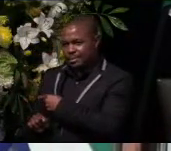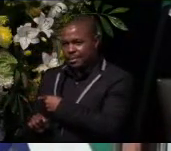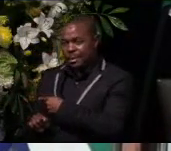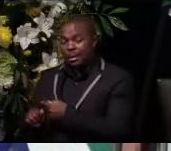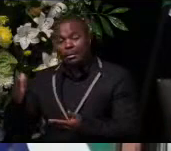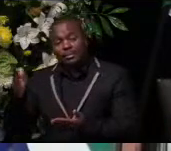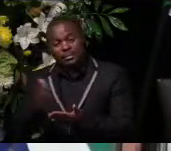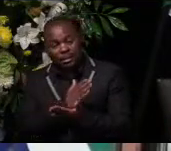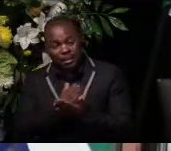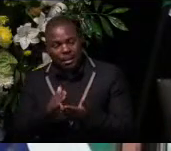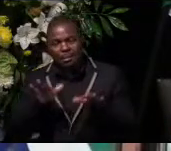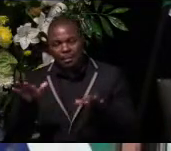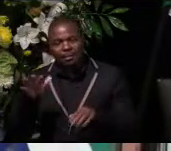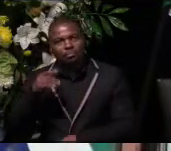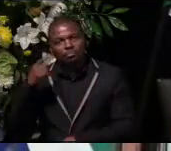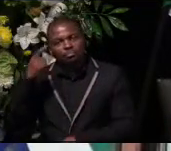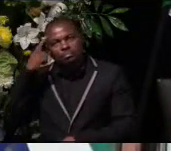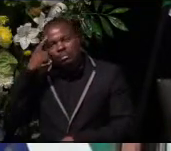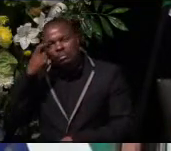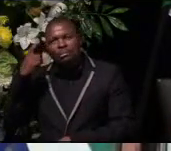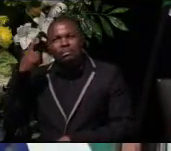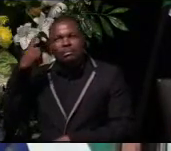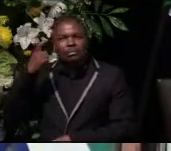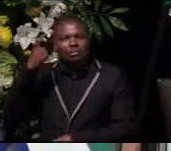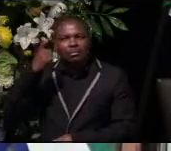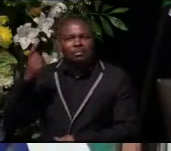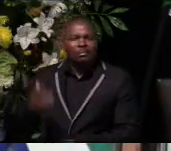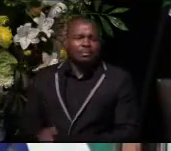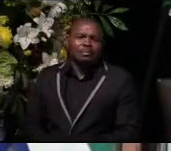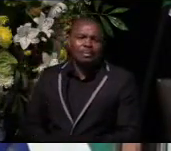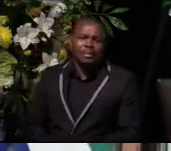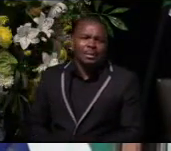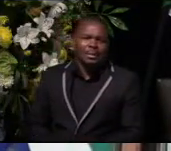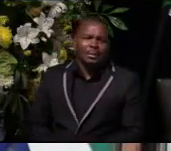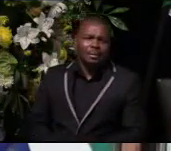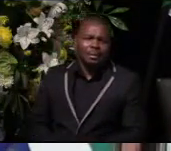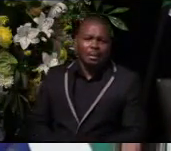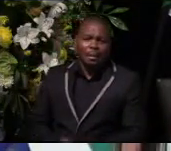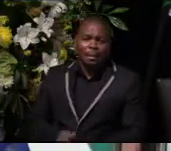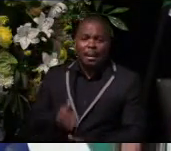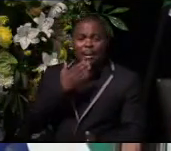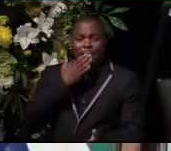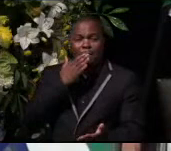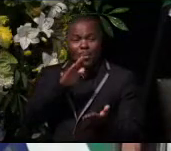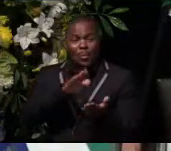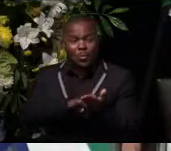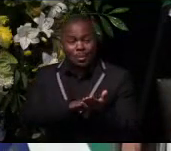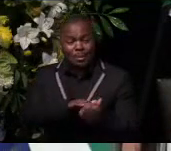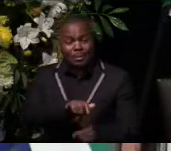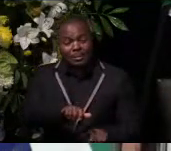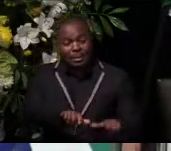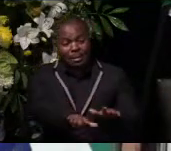some started wondering if this promise